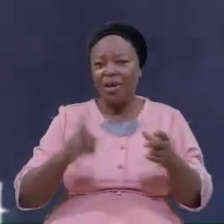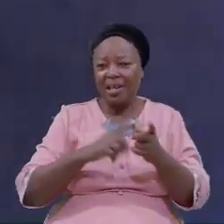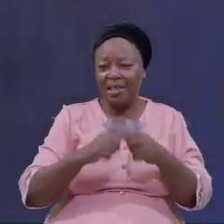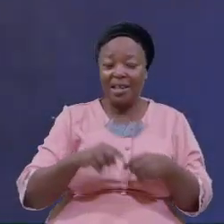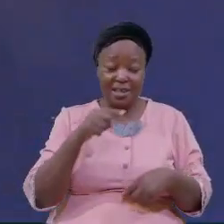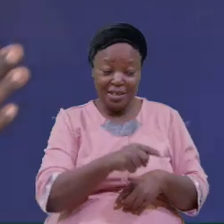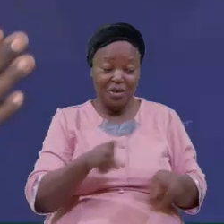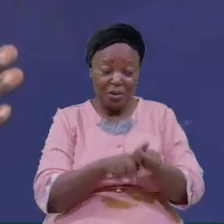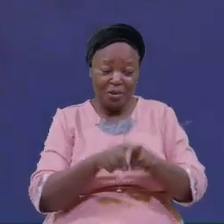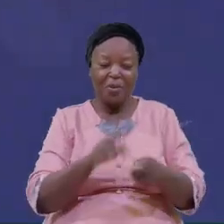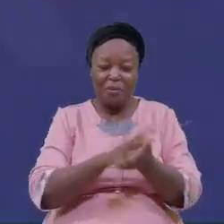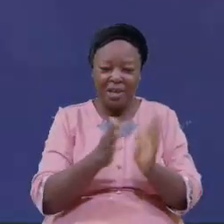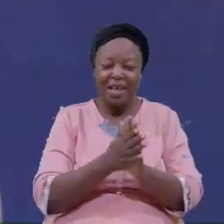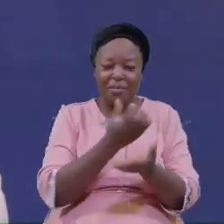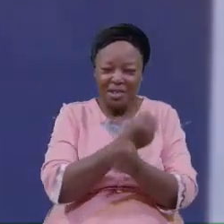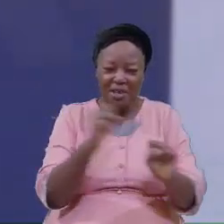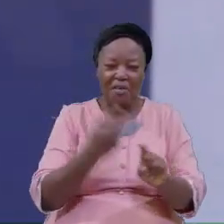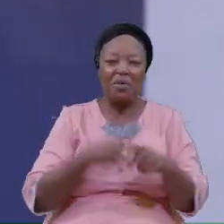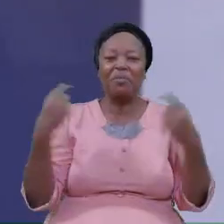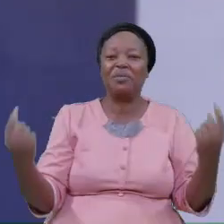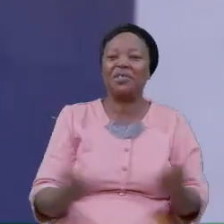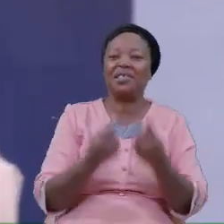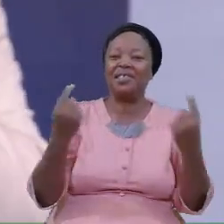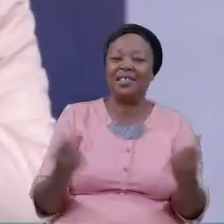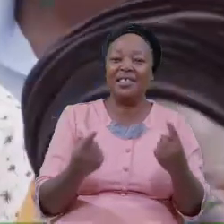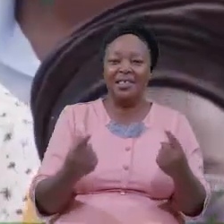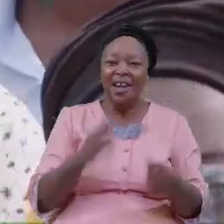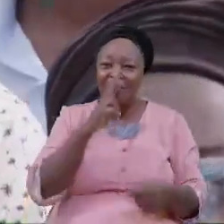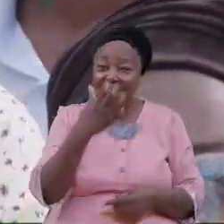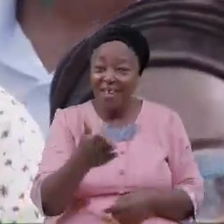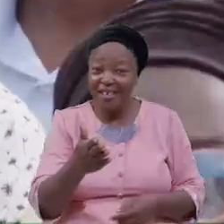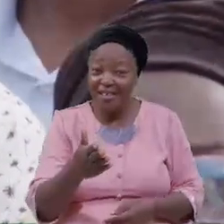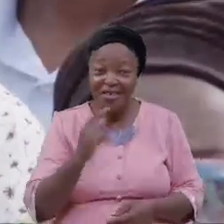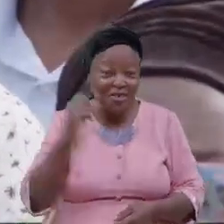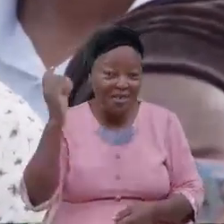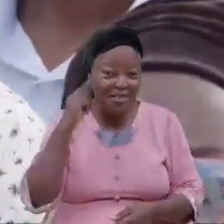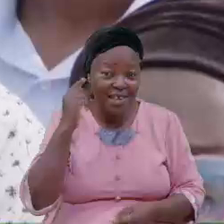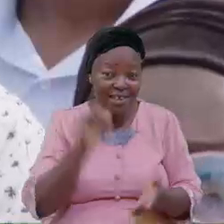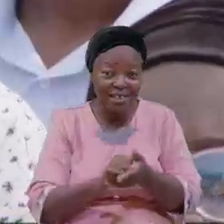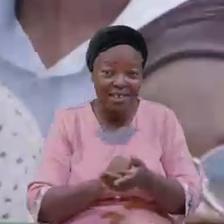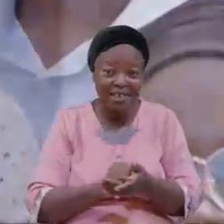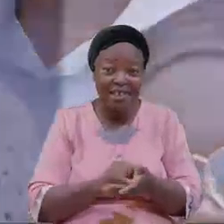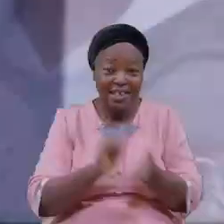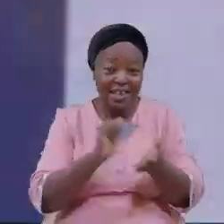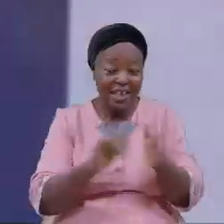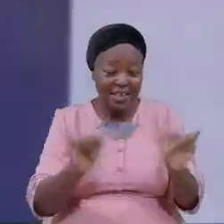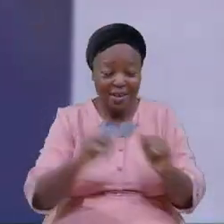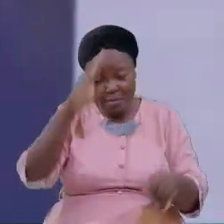again. Are you there? I said, he became born